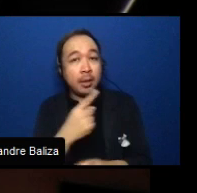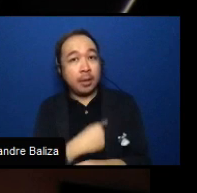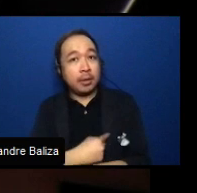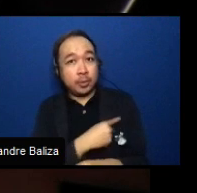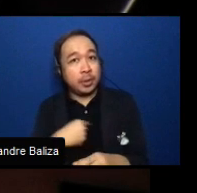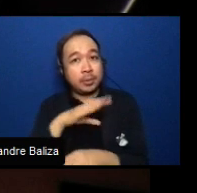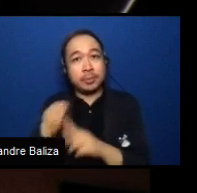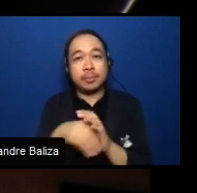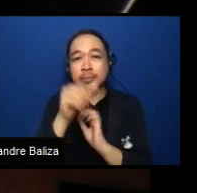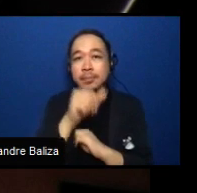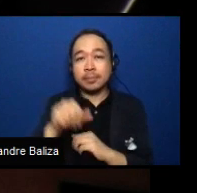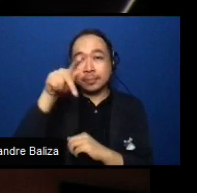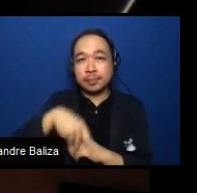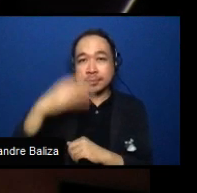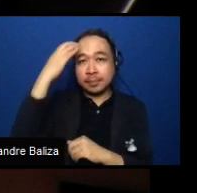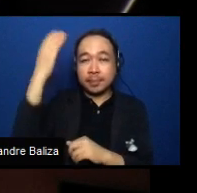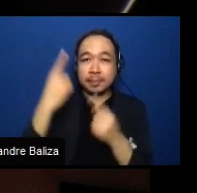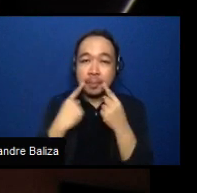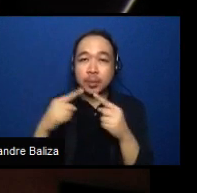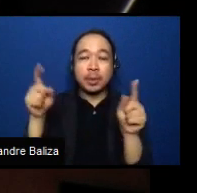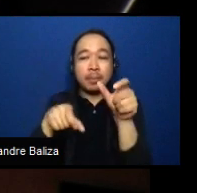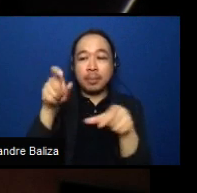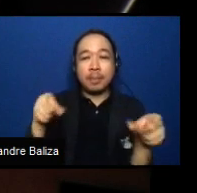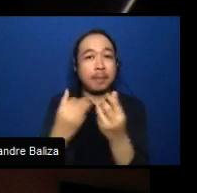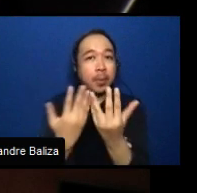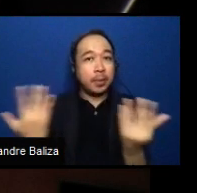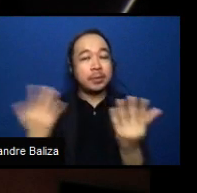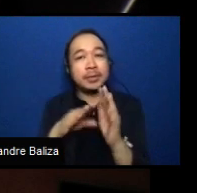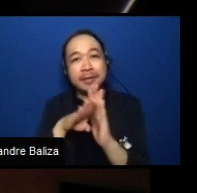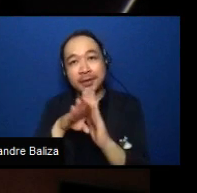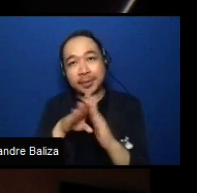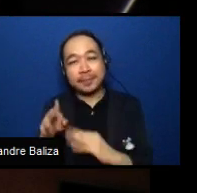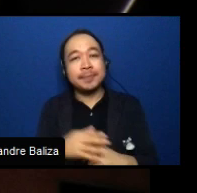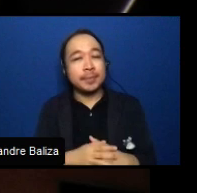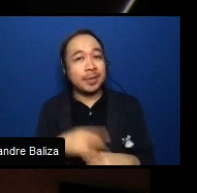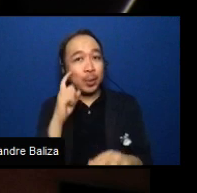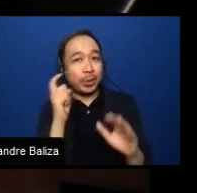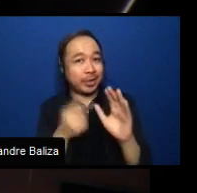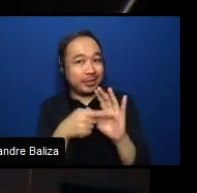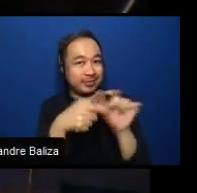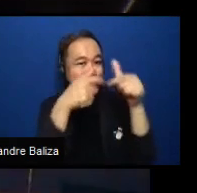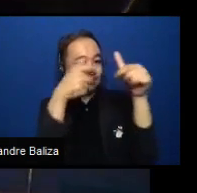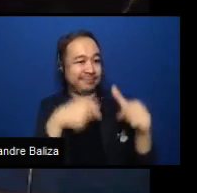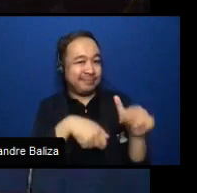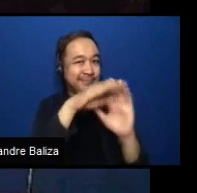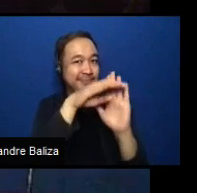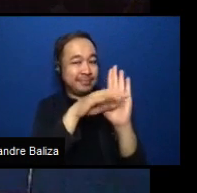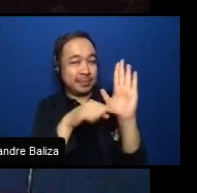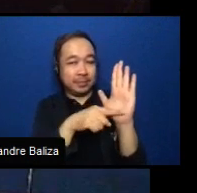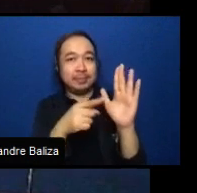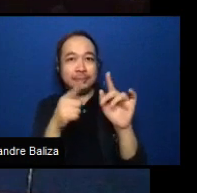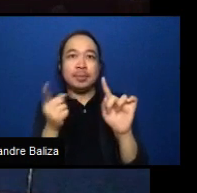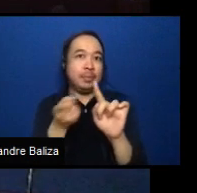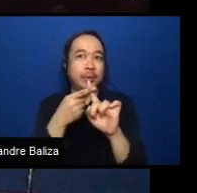Pacific Ministerial Declarations on Population and Development. We recognize that this framework is a very important milestone towards achieving the goals and